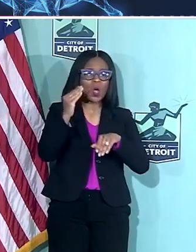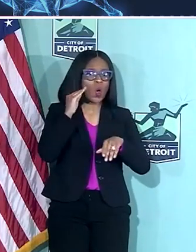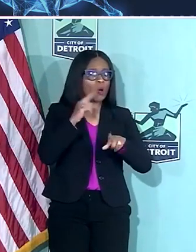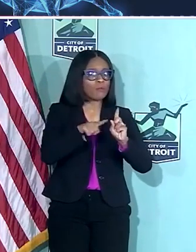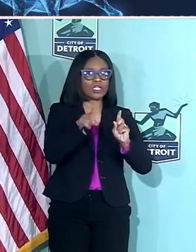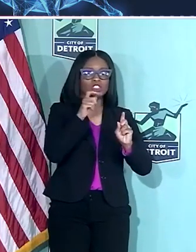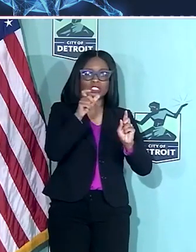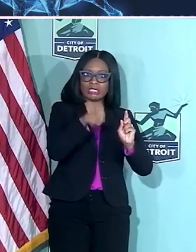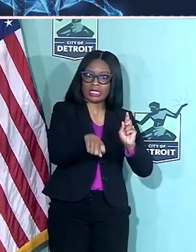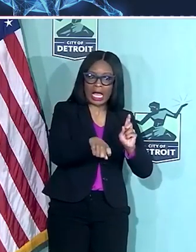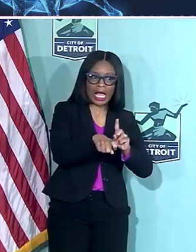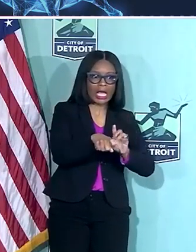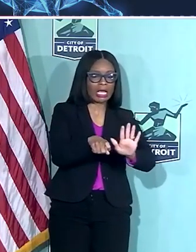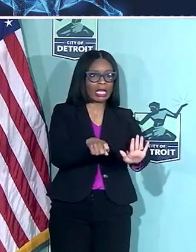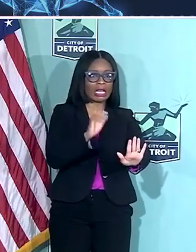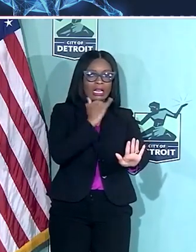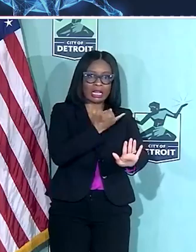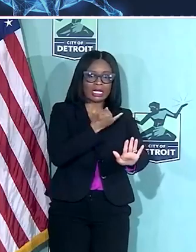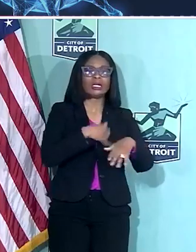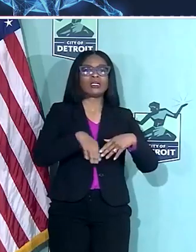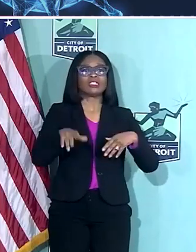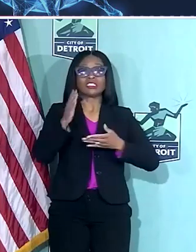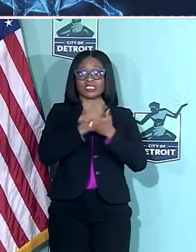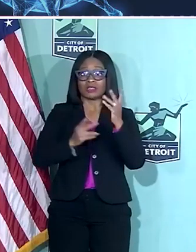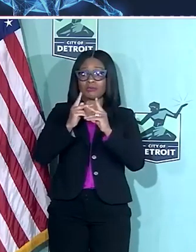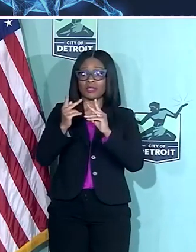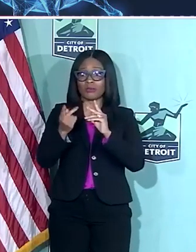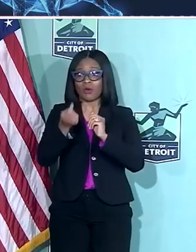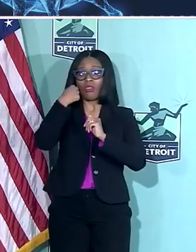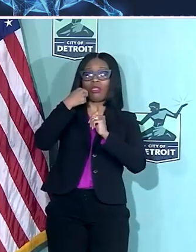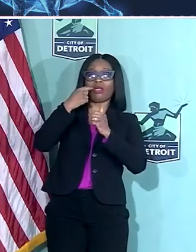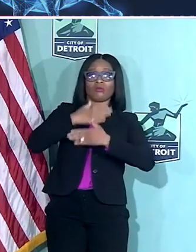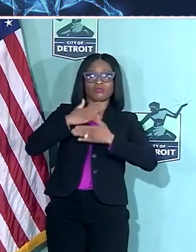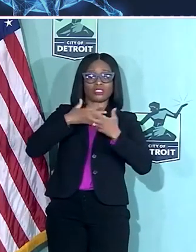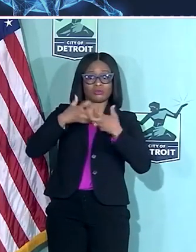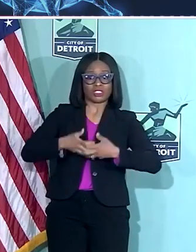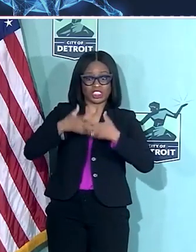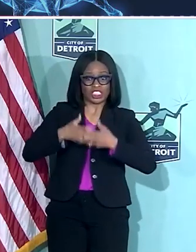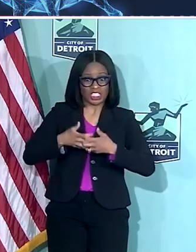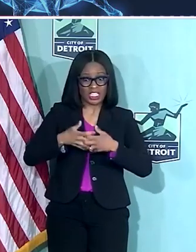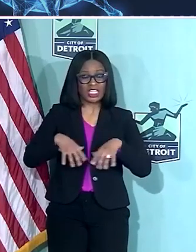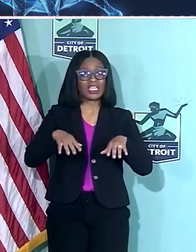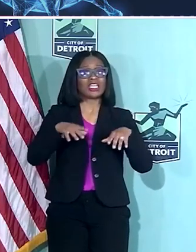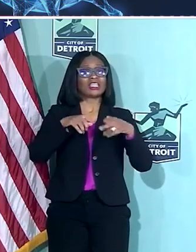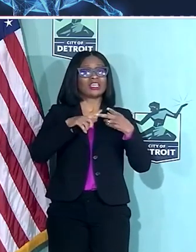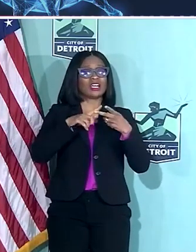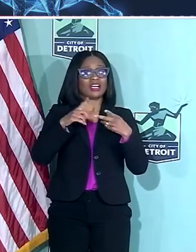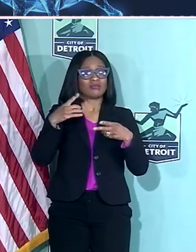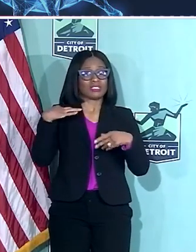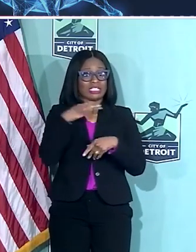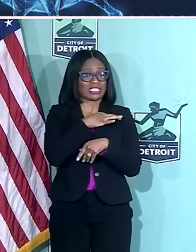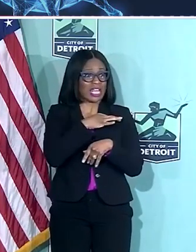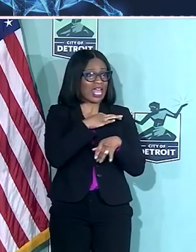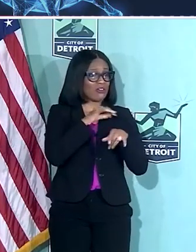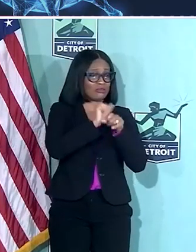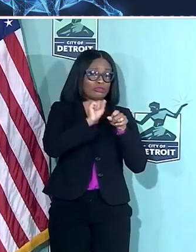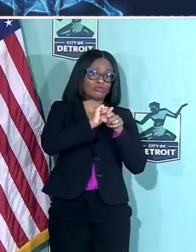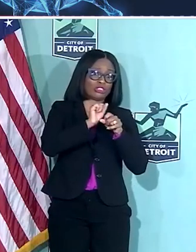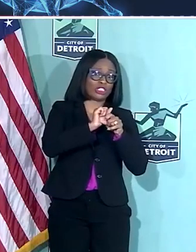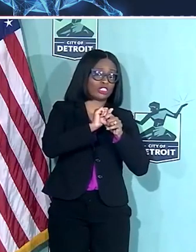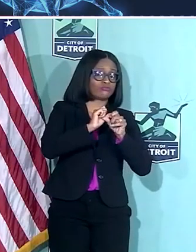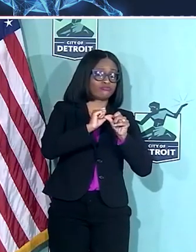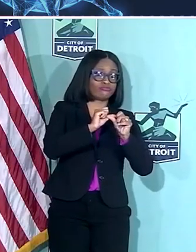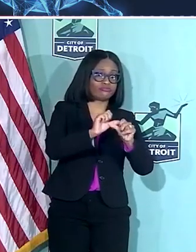sent home. People were put on ventilators while the staff was spread thin. What's happened now is 2/3 of those beds,